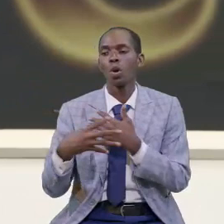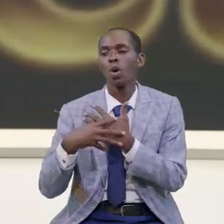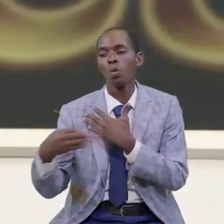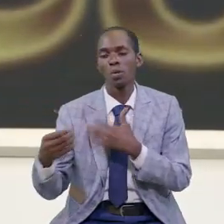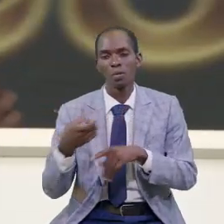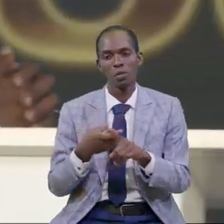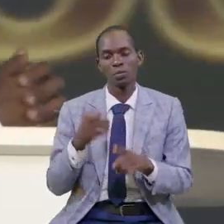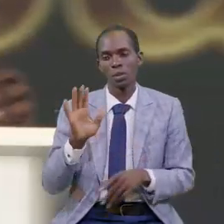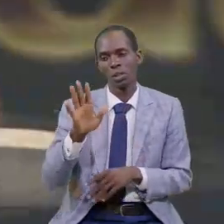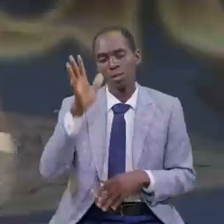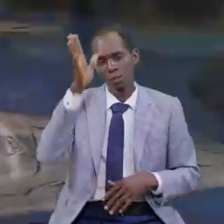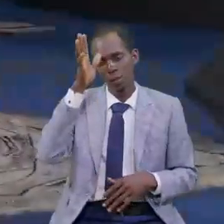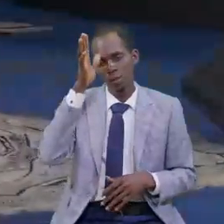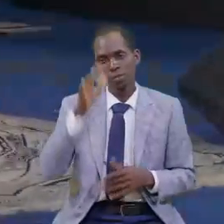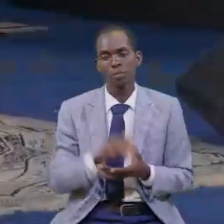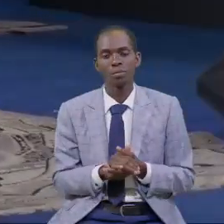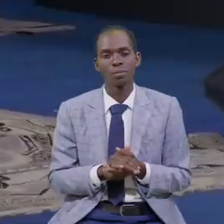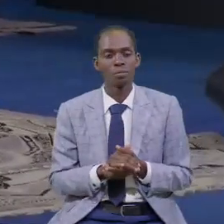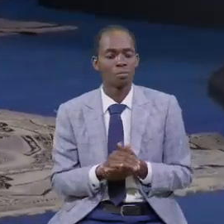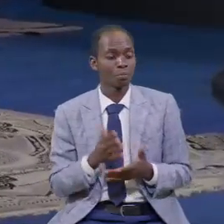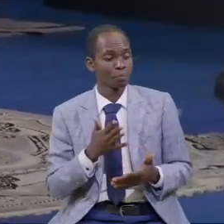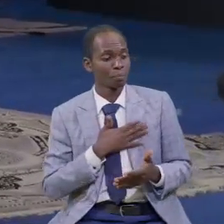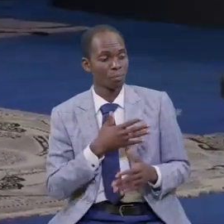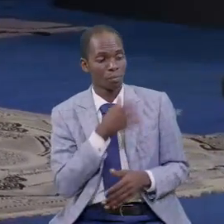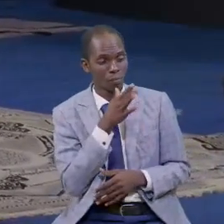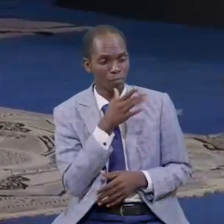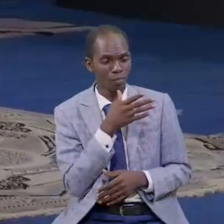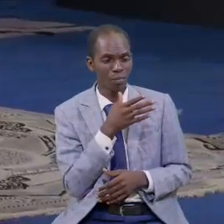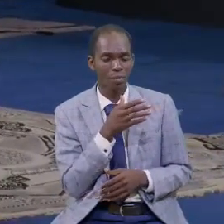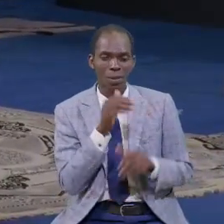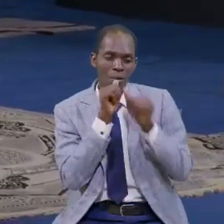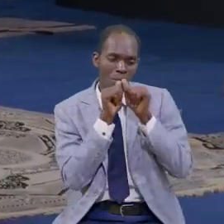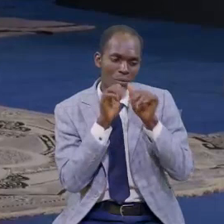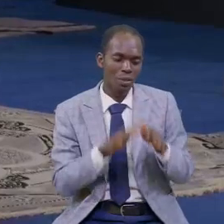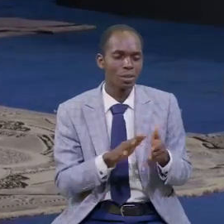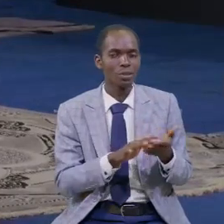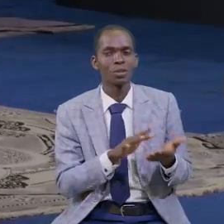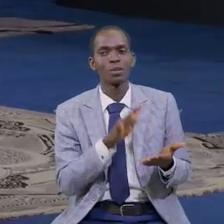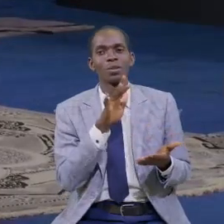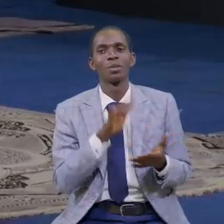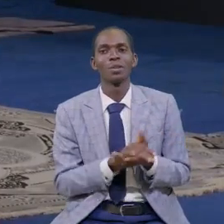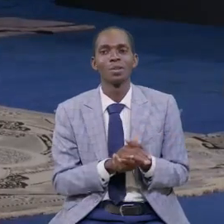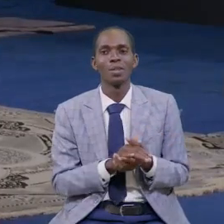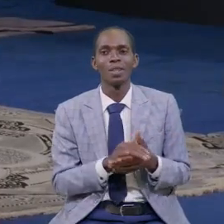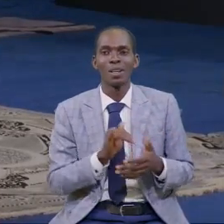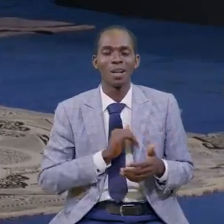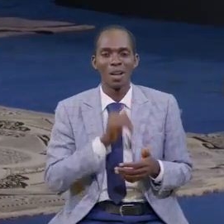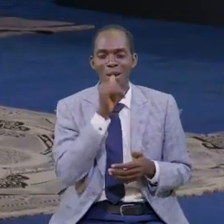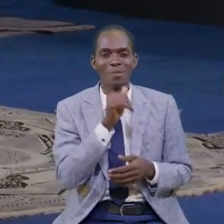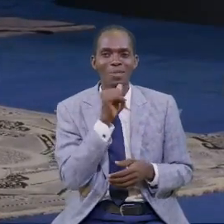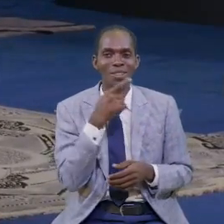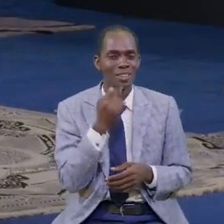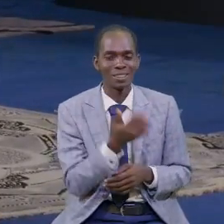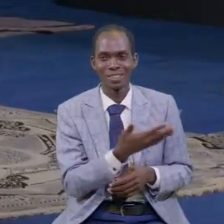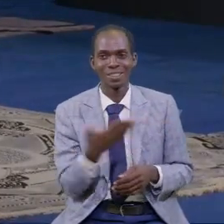hand, my mother, of blessed glory, I'm not saying anything that nothing